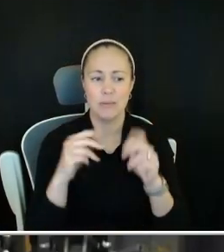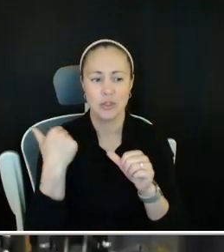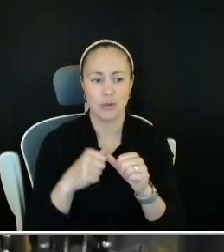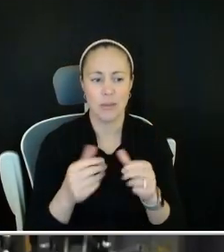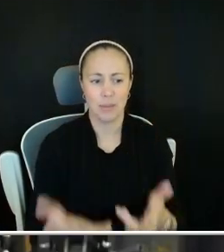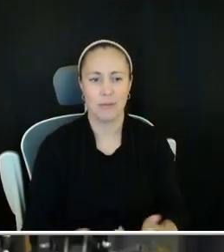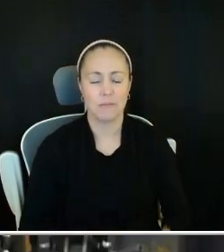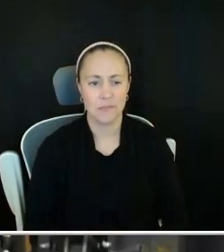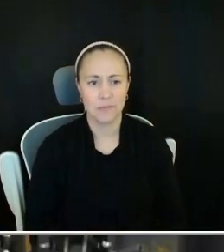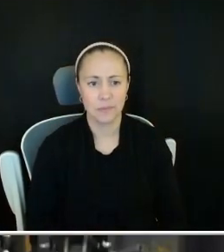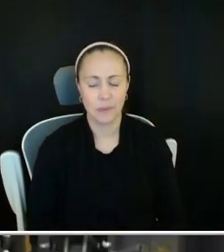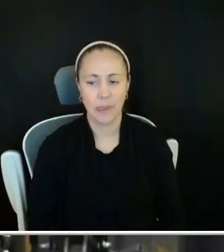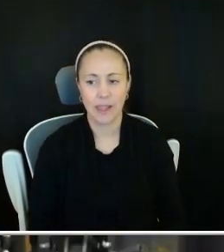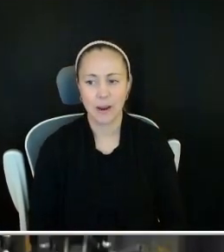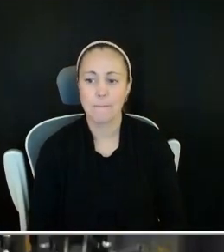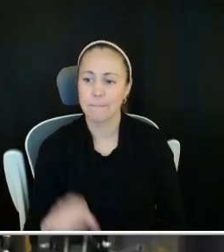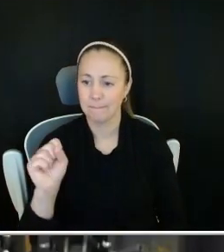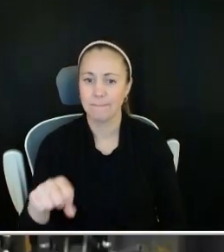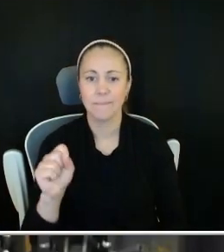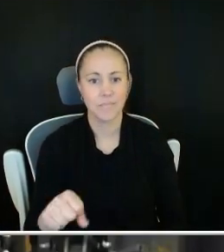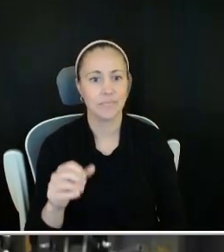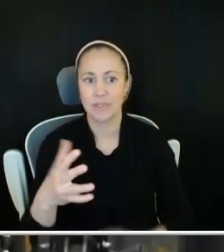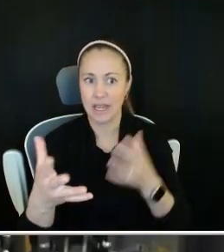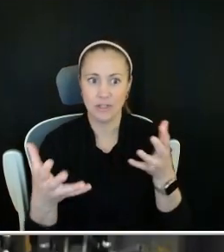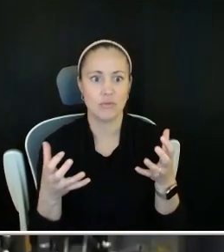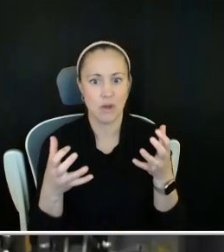Yeah, I want to echo that and say a